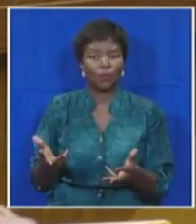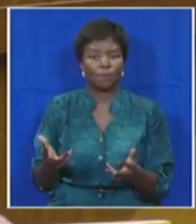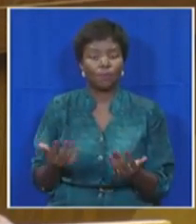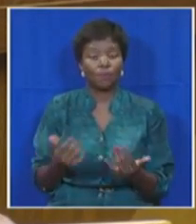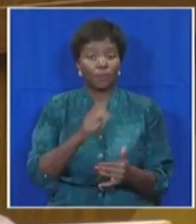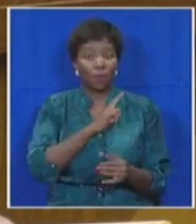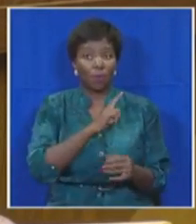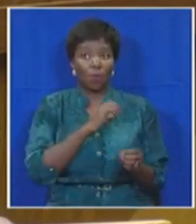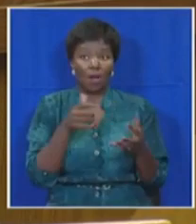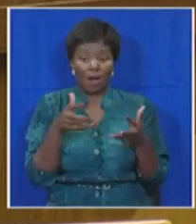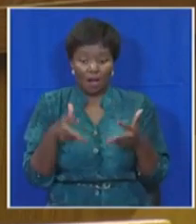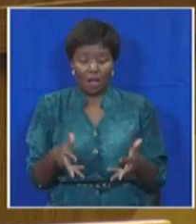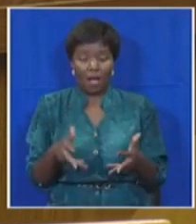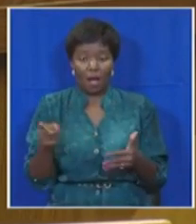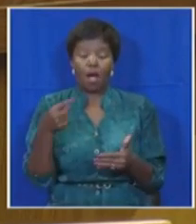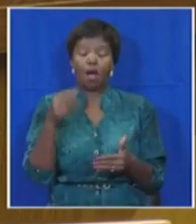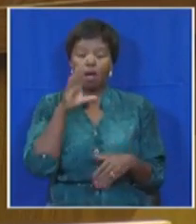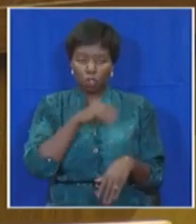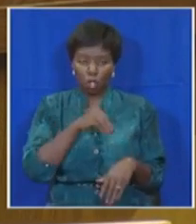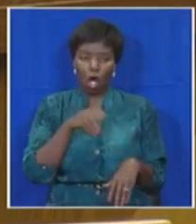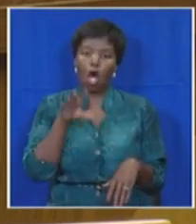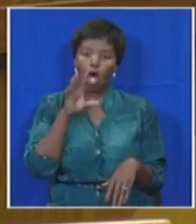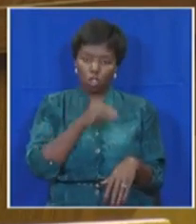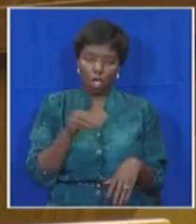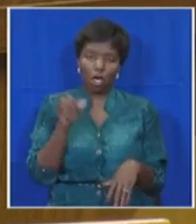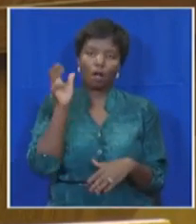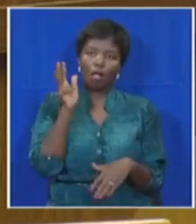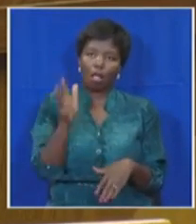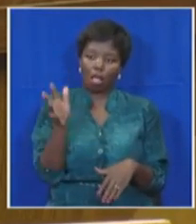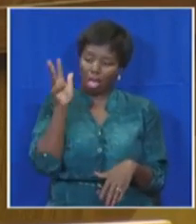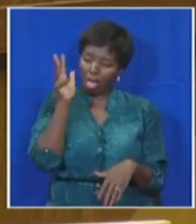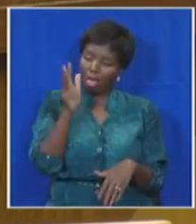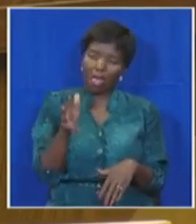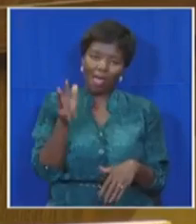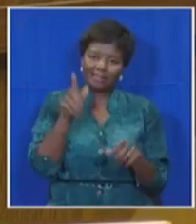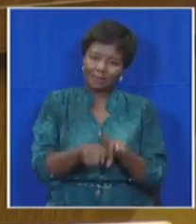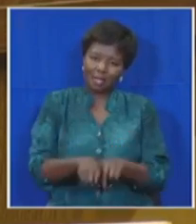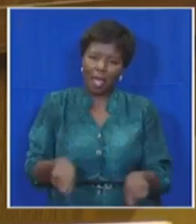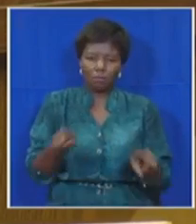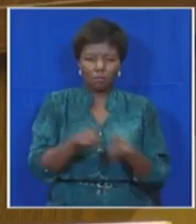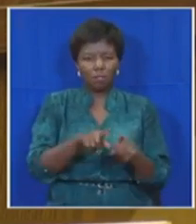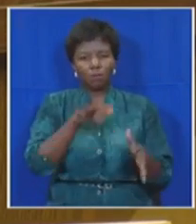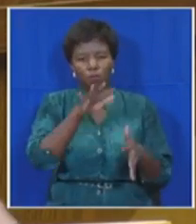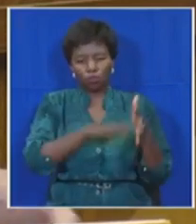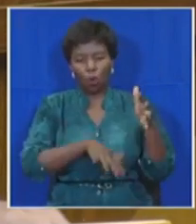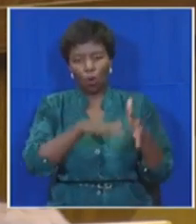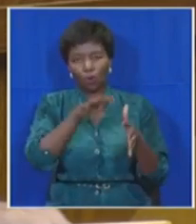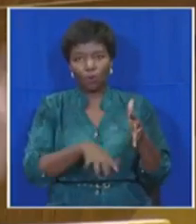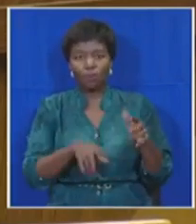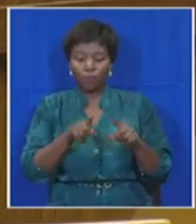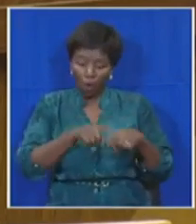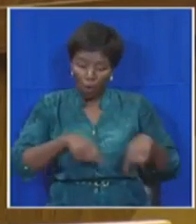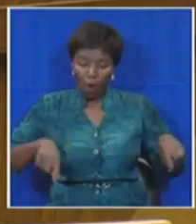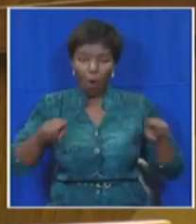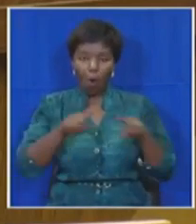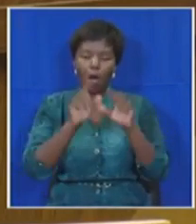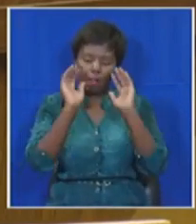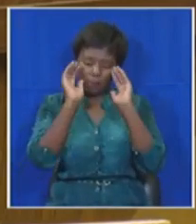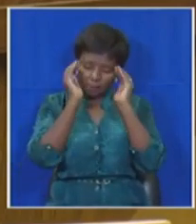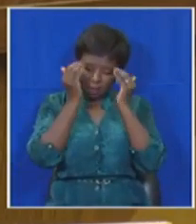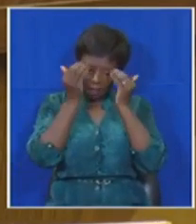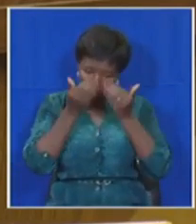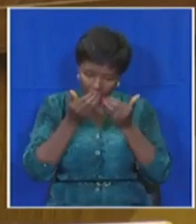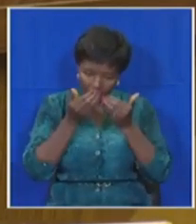when he droned on in that monotonous monotone, he put his own benches to sleep and he made his nation